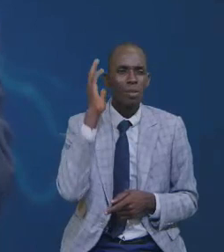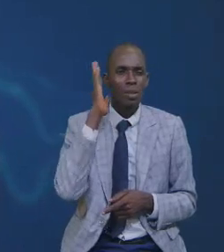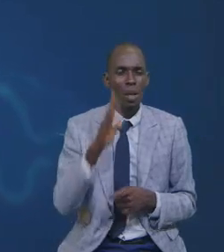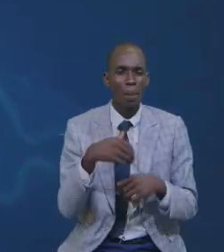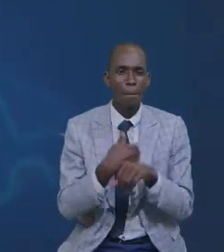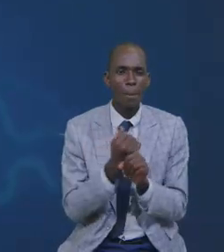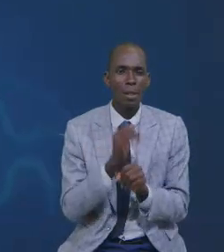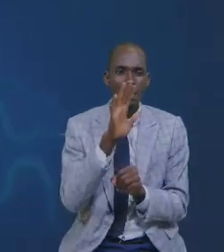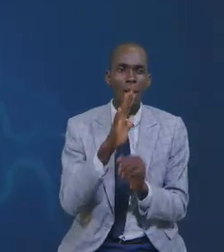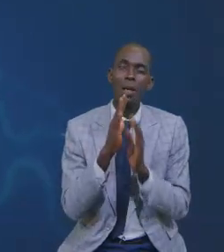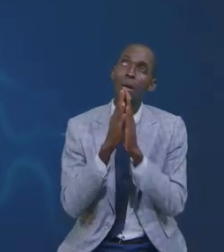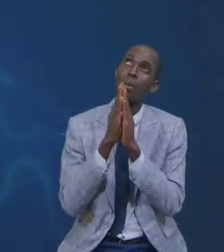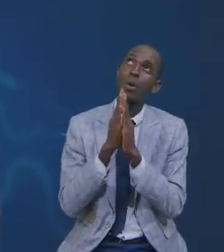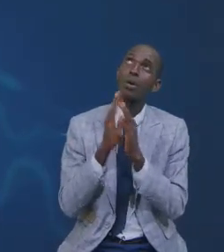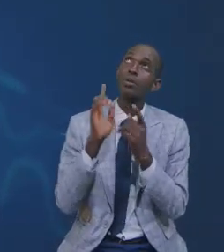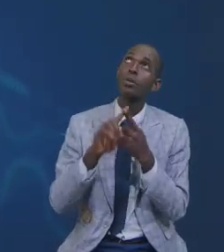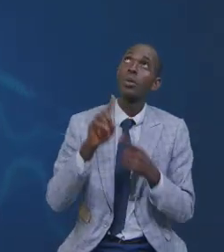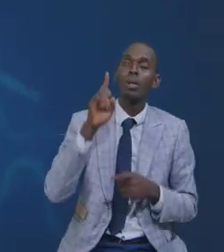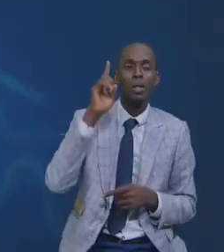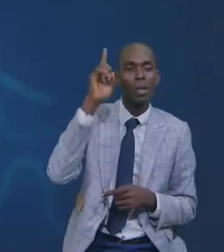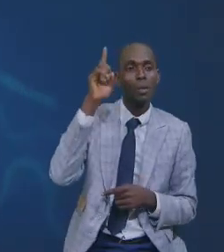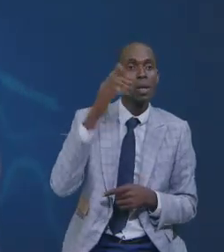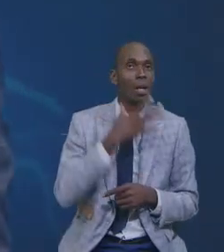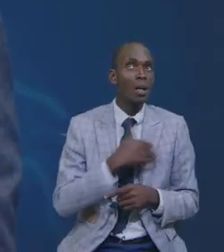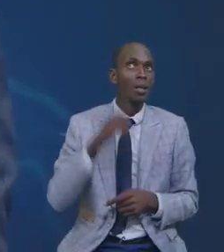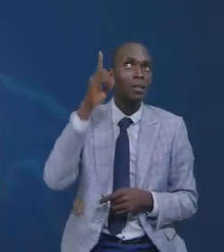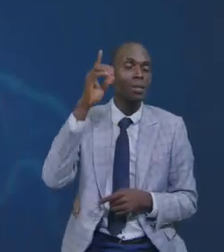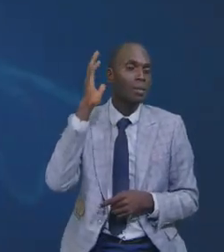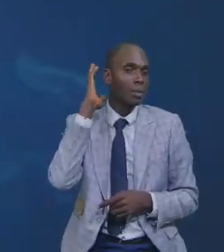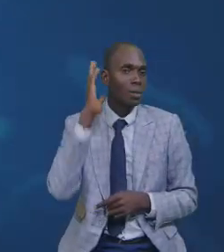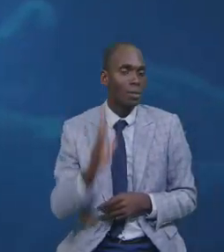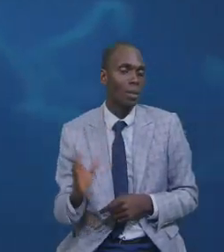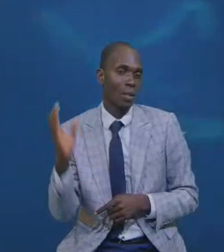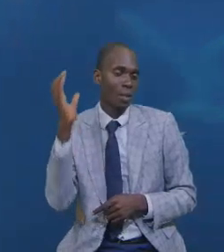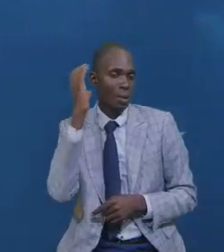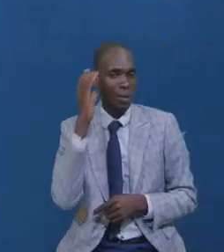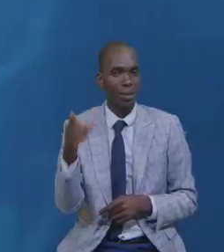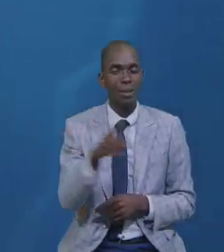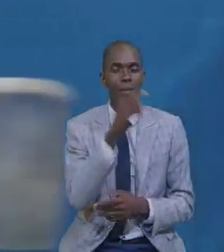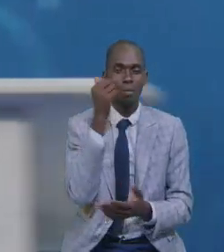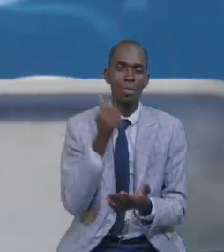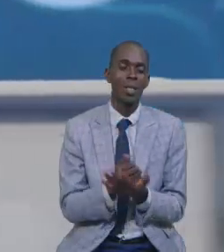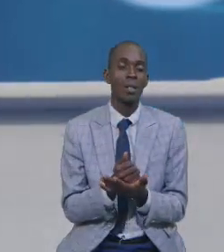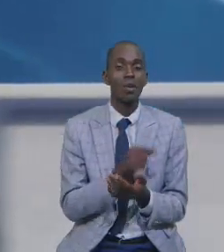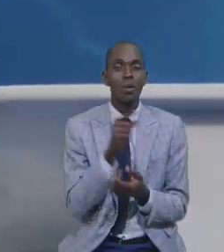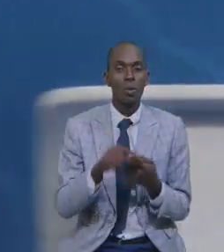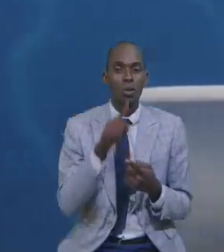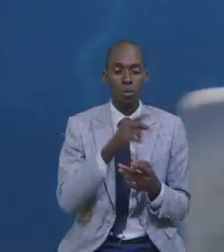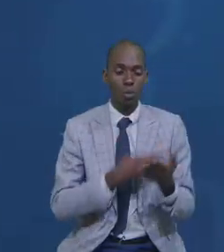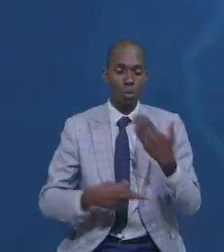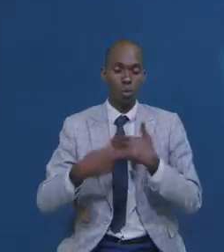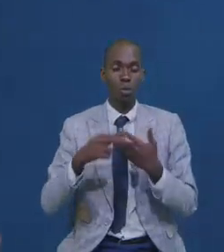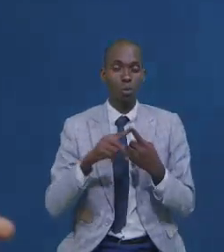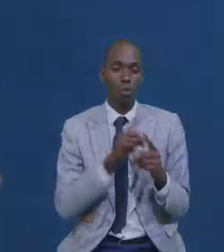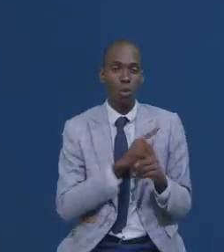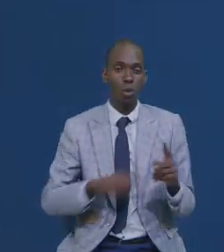prayer unto him, and he shall hear thee. when you return to the Lord, when you repent of